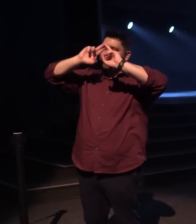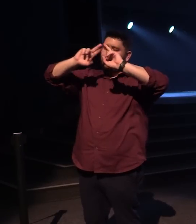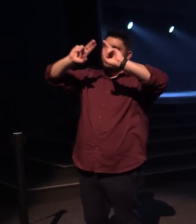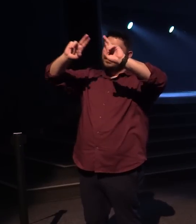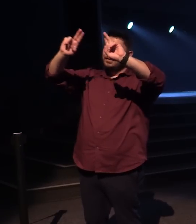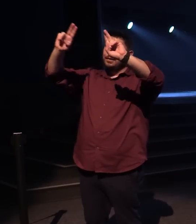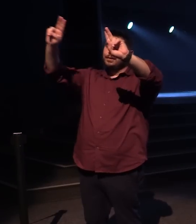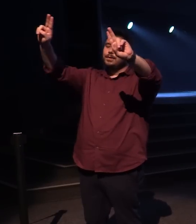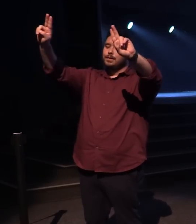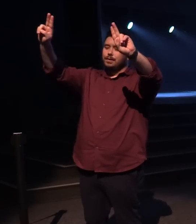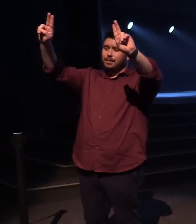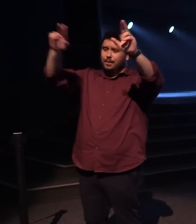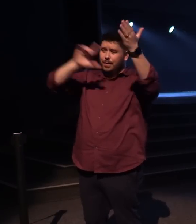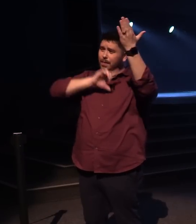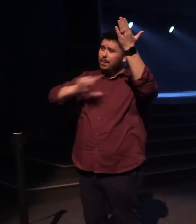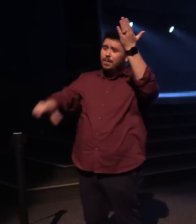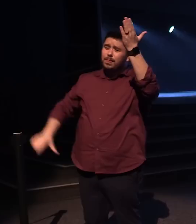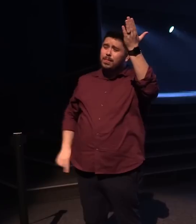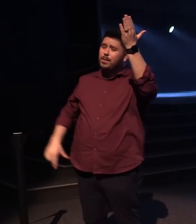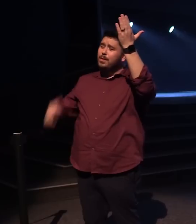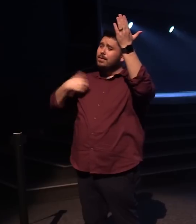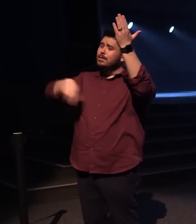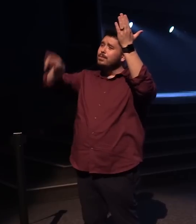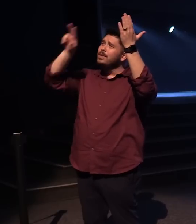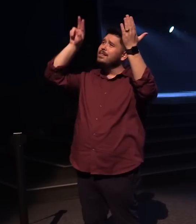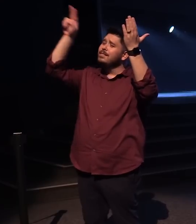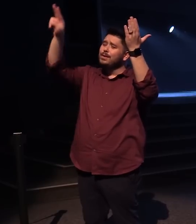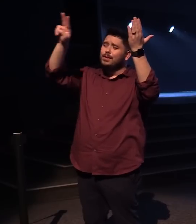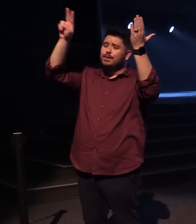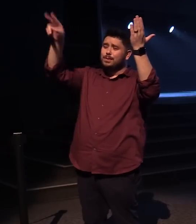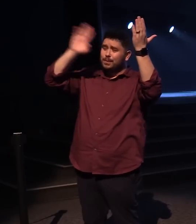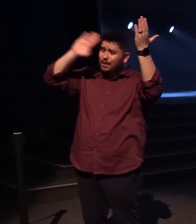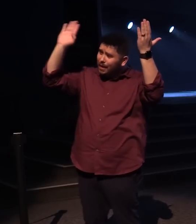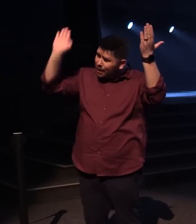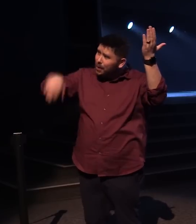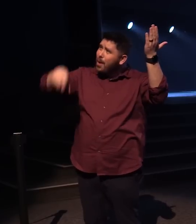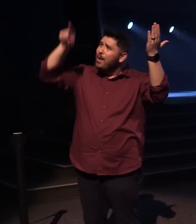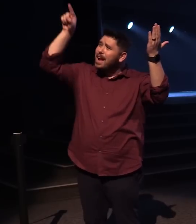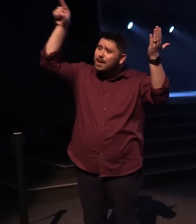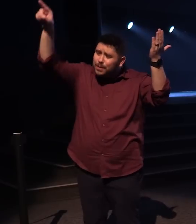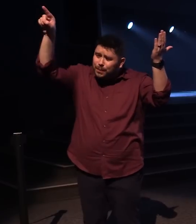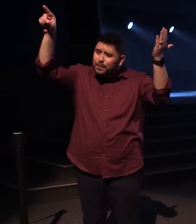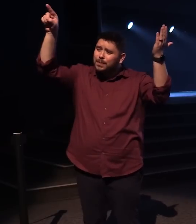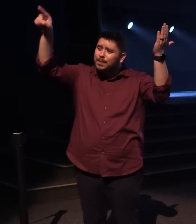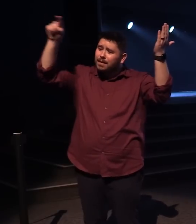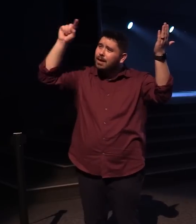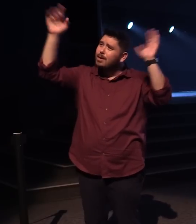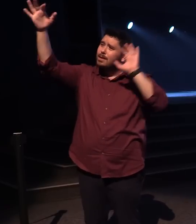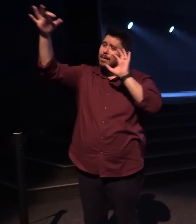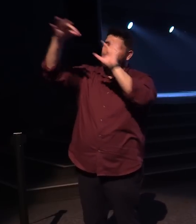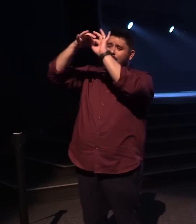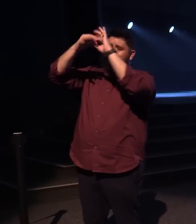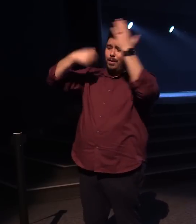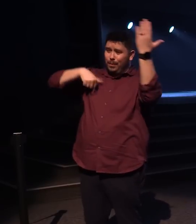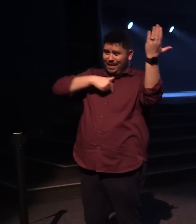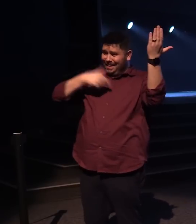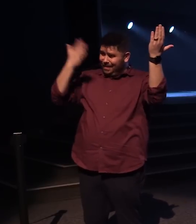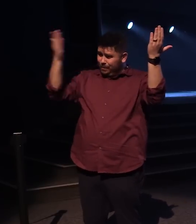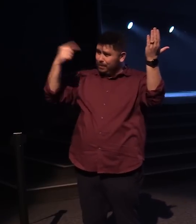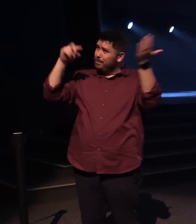Lord, we look at you, and we know that you are the prize, that if we have you, that we possess everything important in